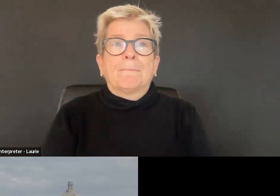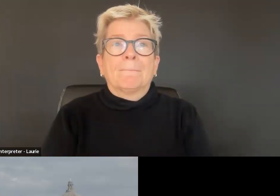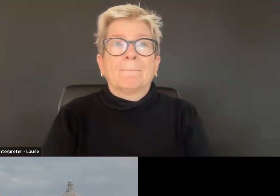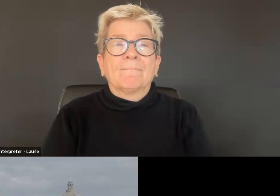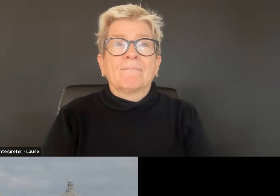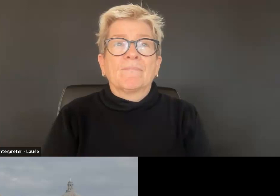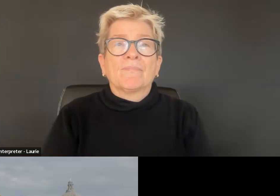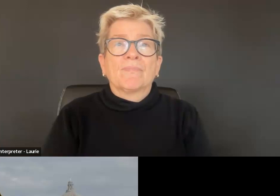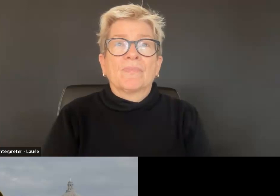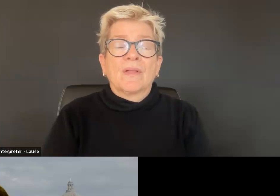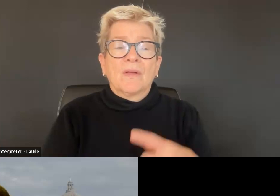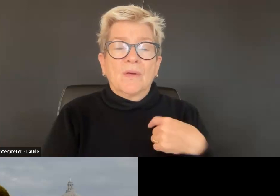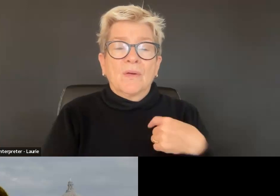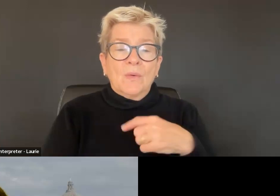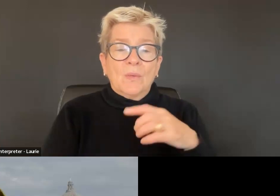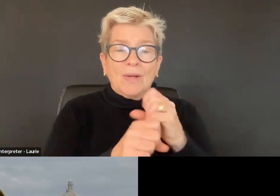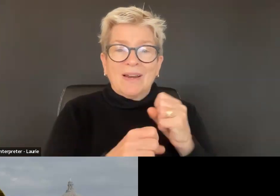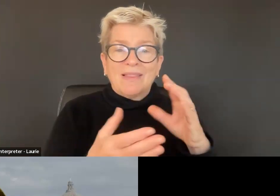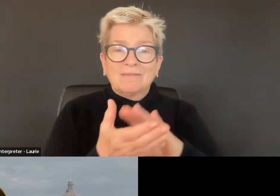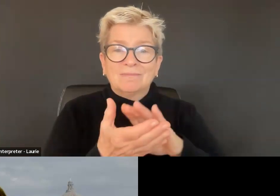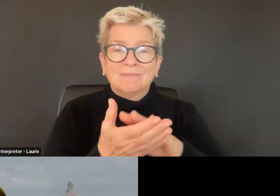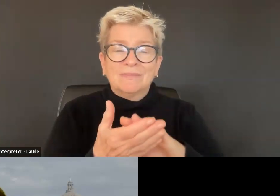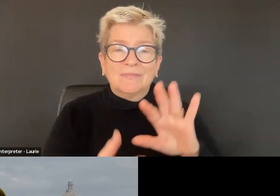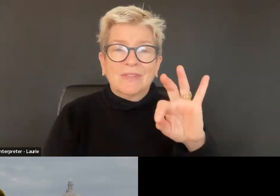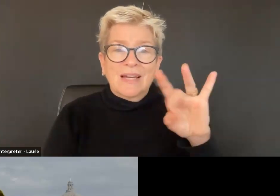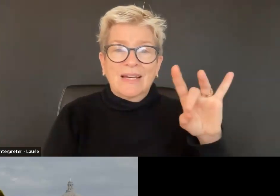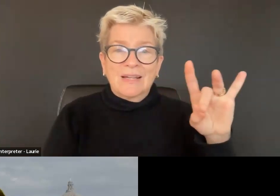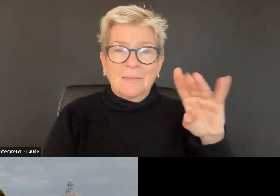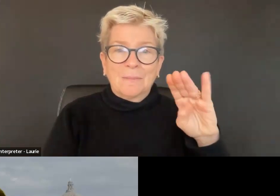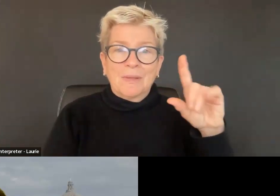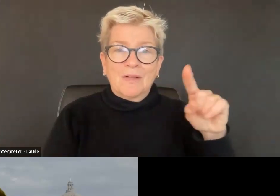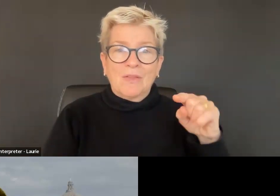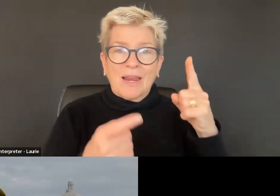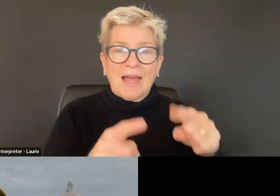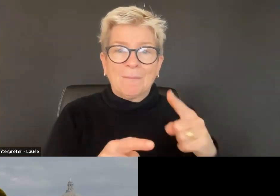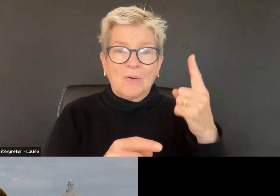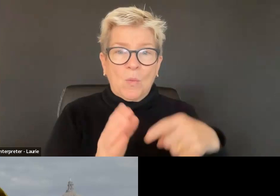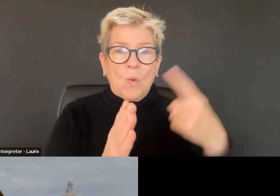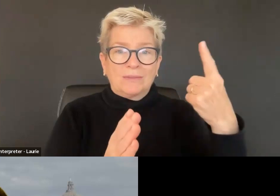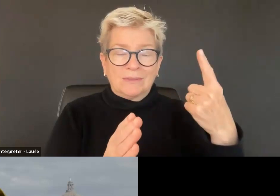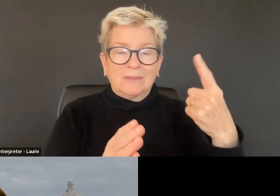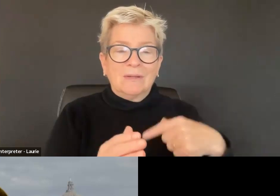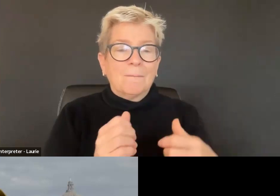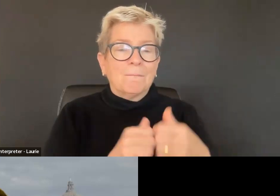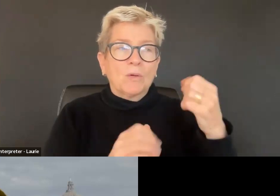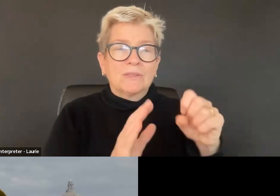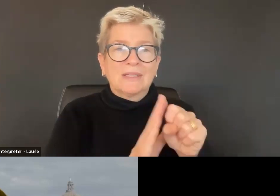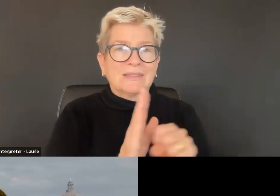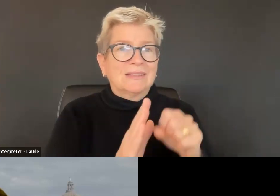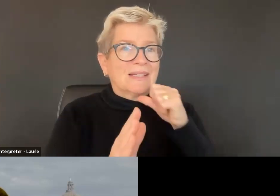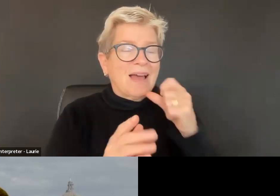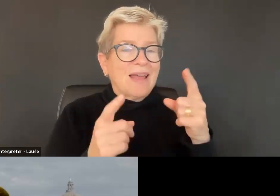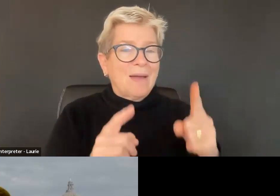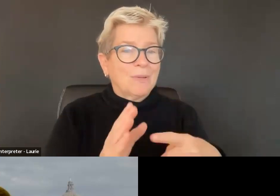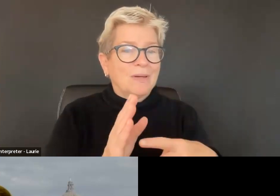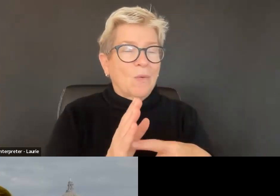we got a lot of kudos for doing the 98 bill in one session. The vast majority of other states did not do that in one session. So I